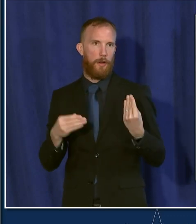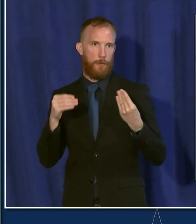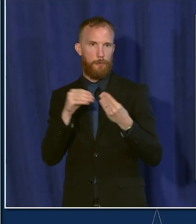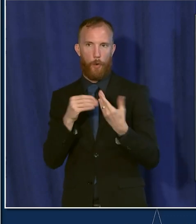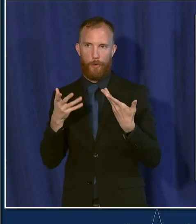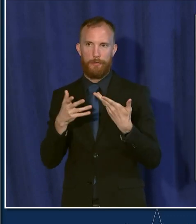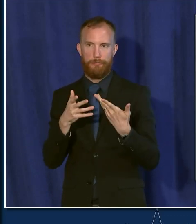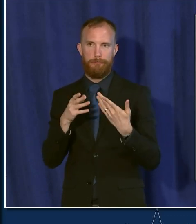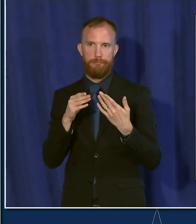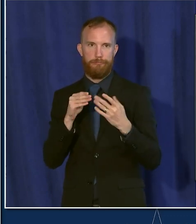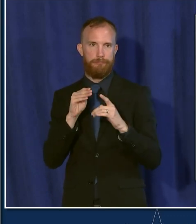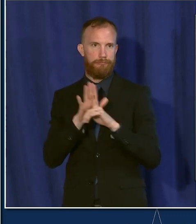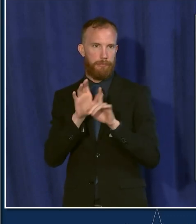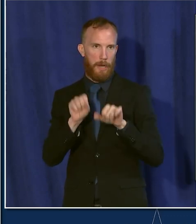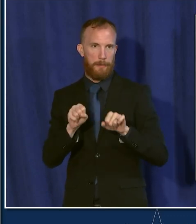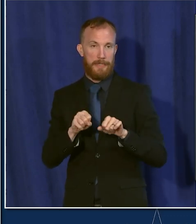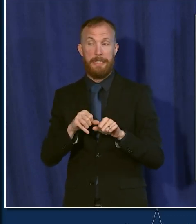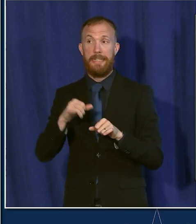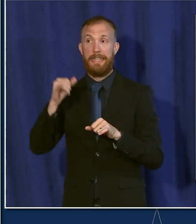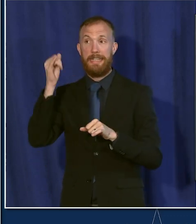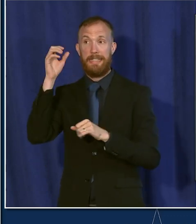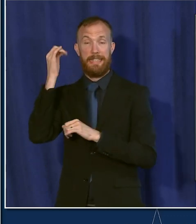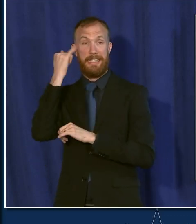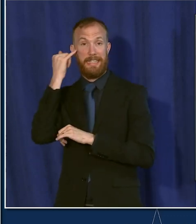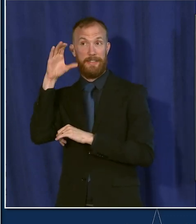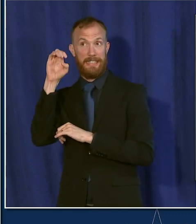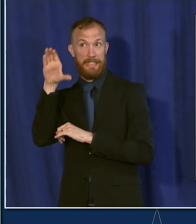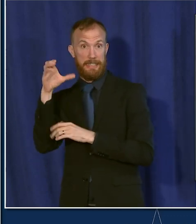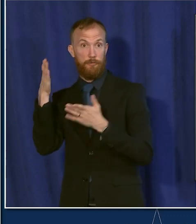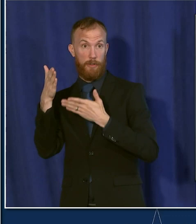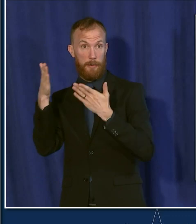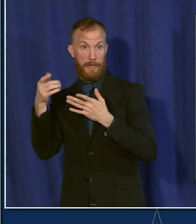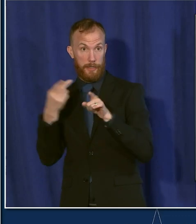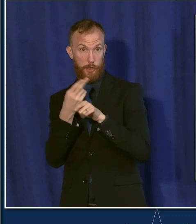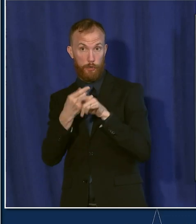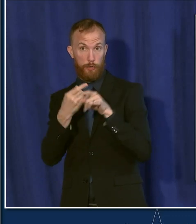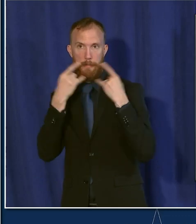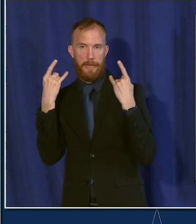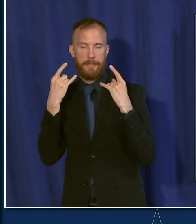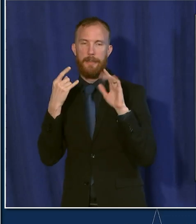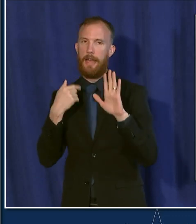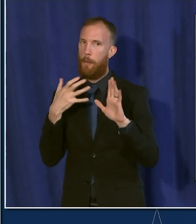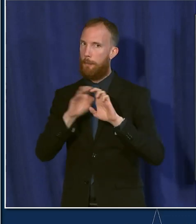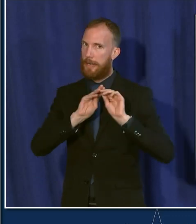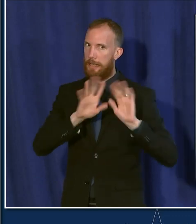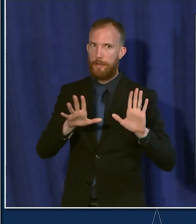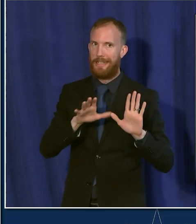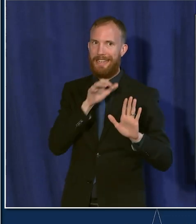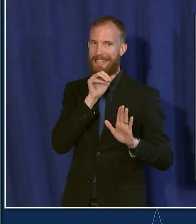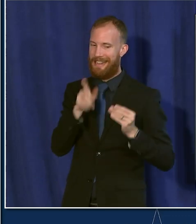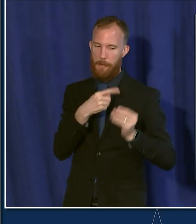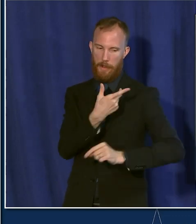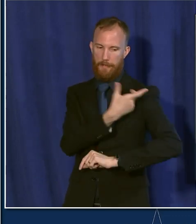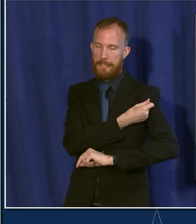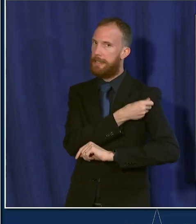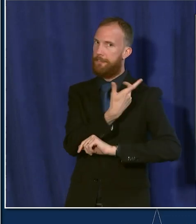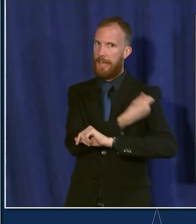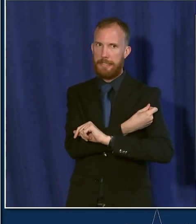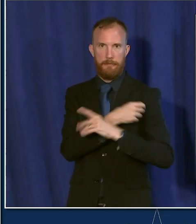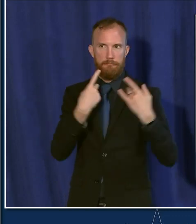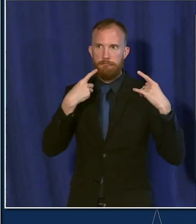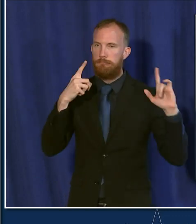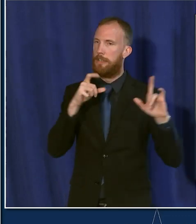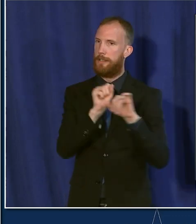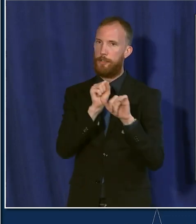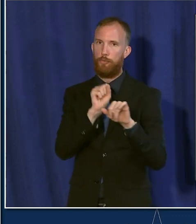are recommendations around masking, it is not because the vaccines are not working. And I think that's where there's been sometimes some pushback. It just has to do with where